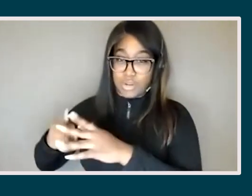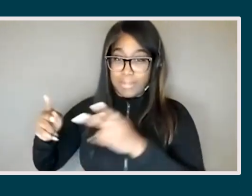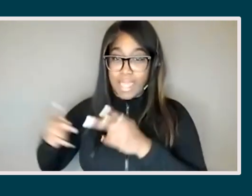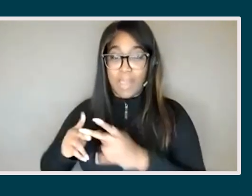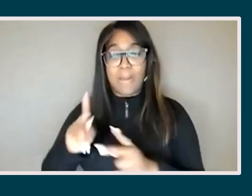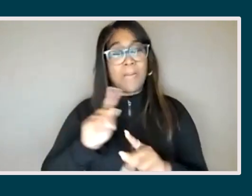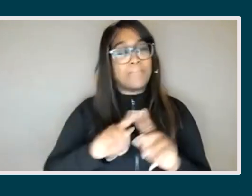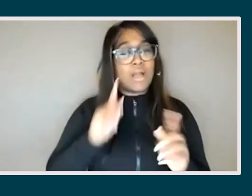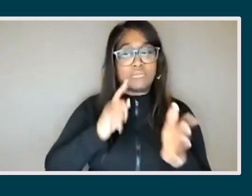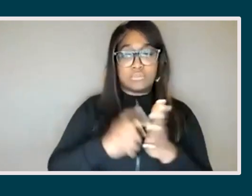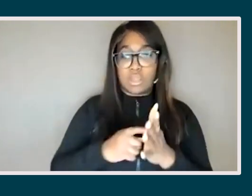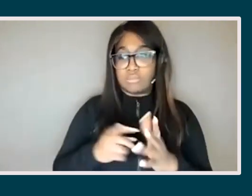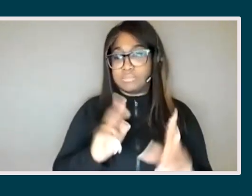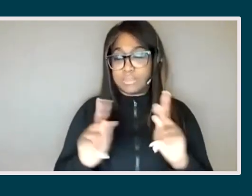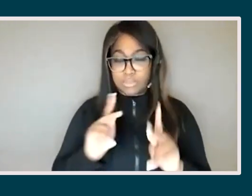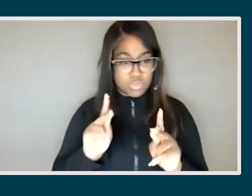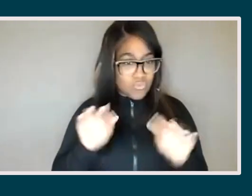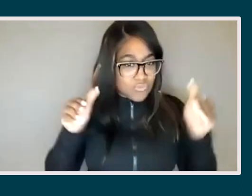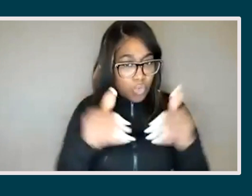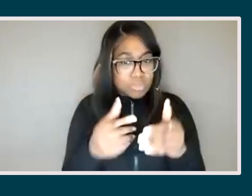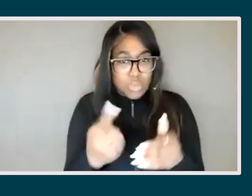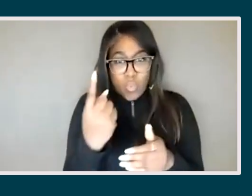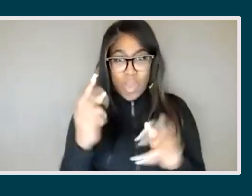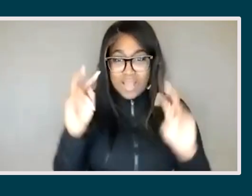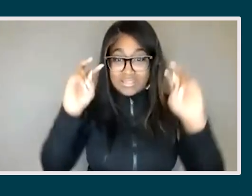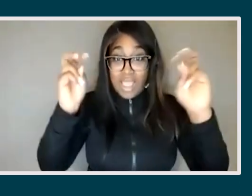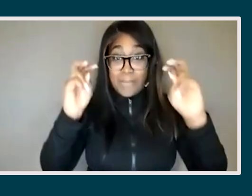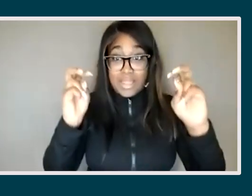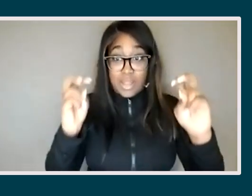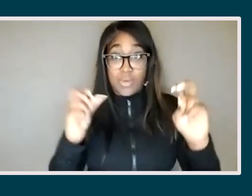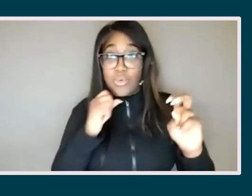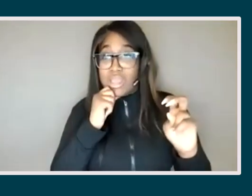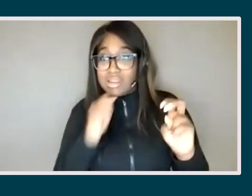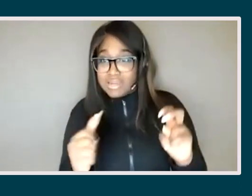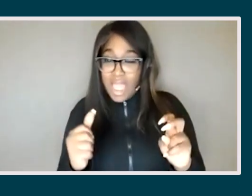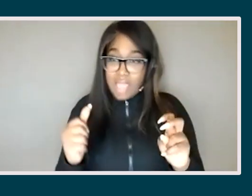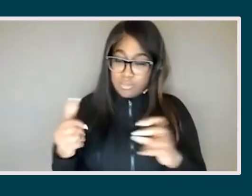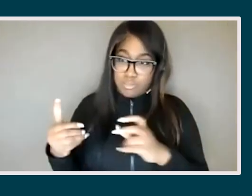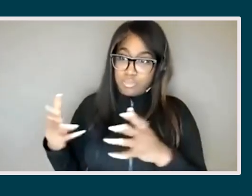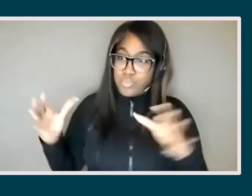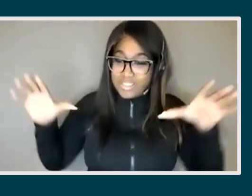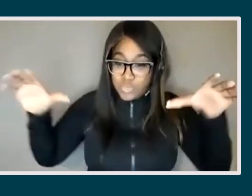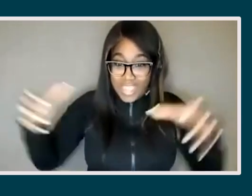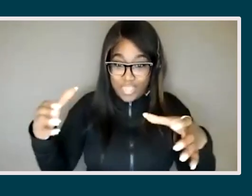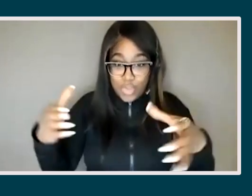on one topic, whereas we're not bringing people together in